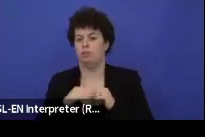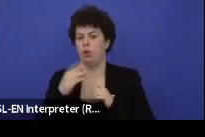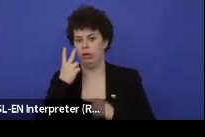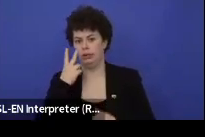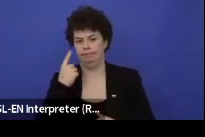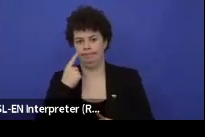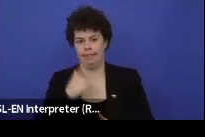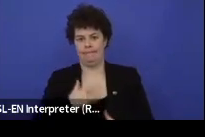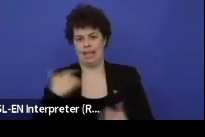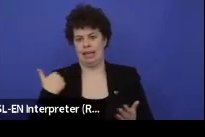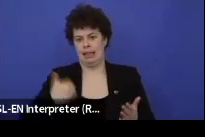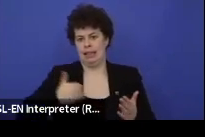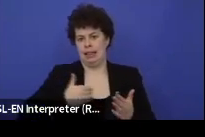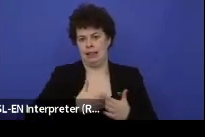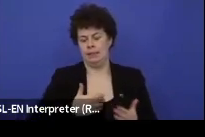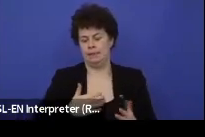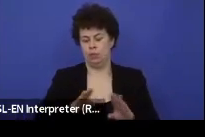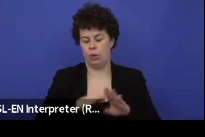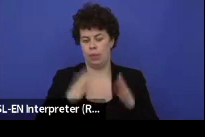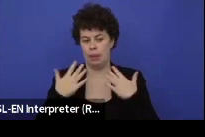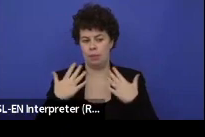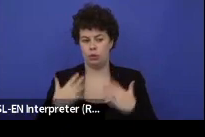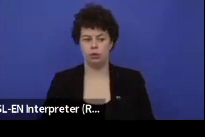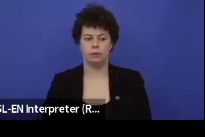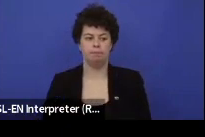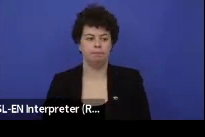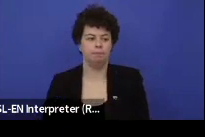So, for example,